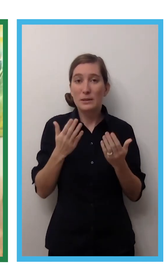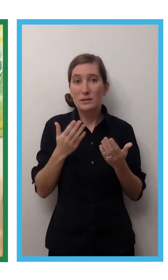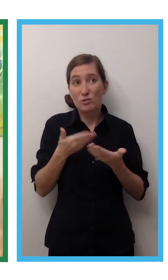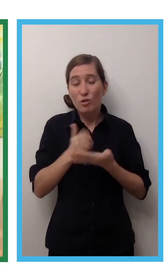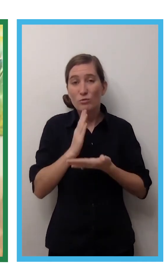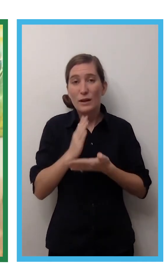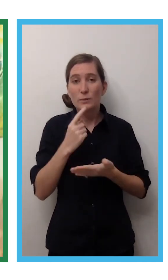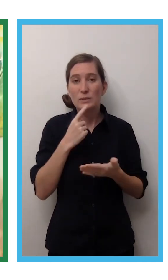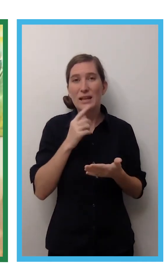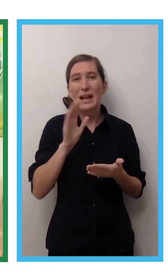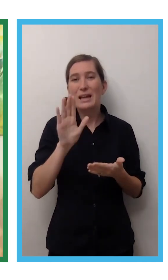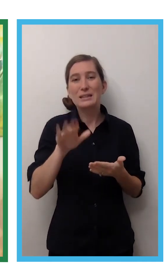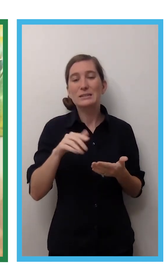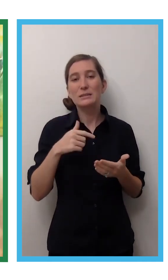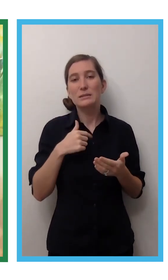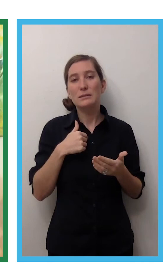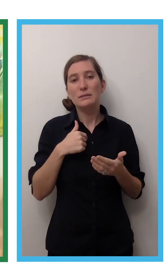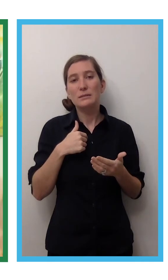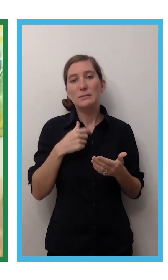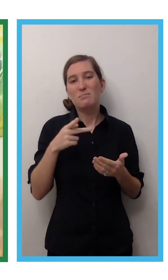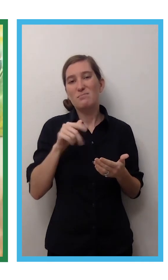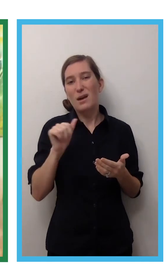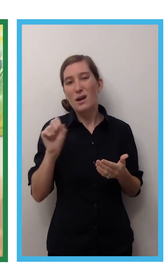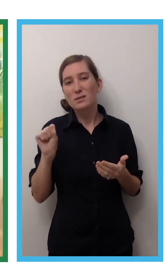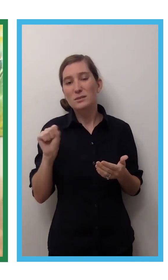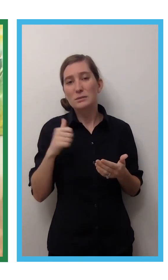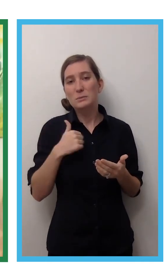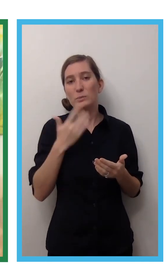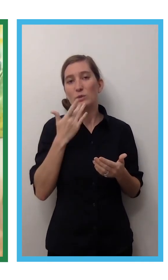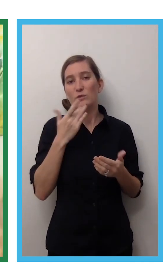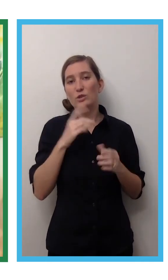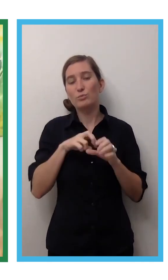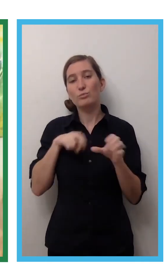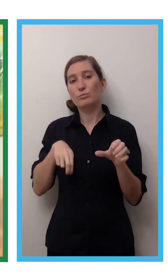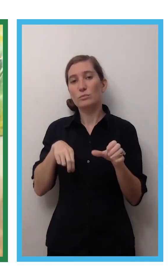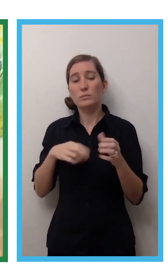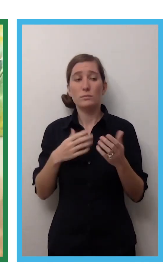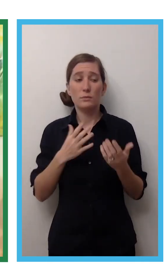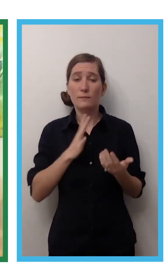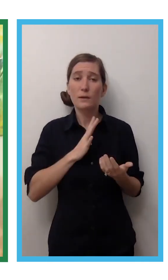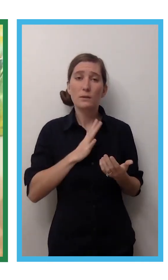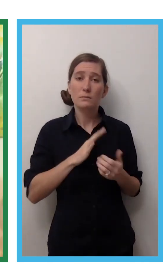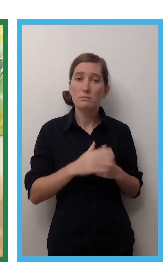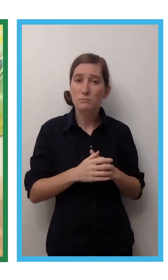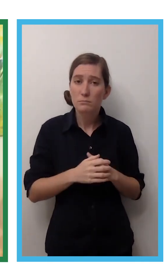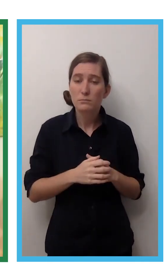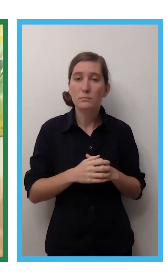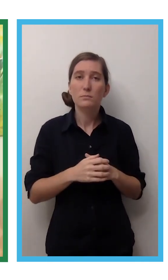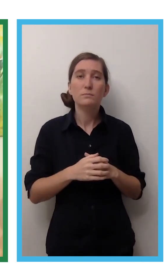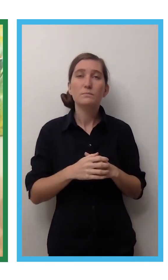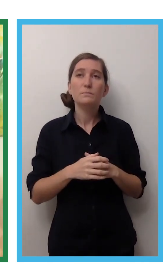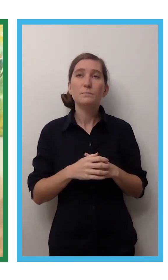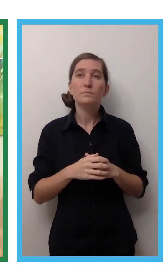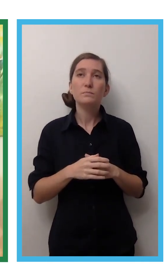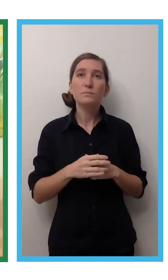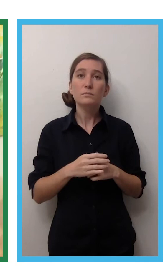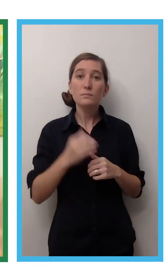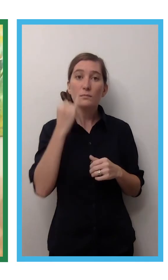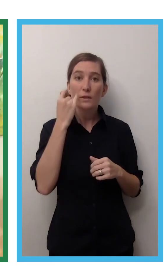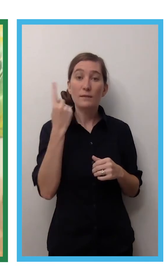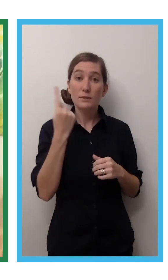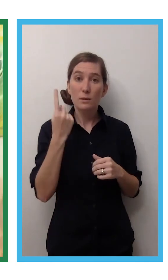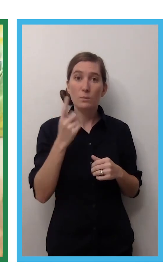may be skewing actual results that are out there if you're trying to kind of make it up as you go along. But I think if you're really interested in it,